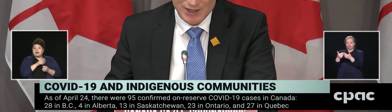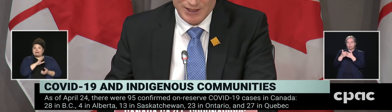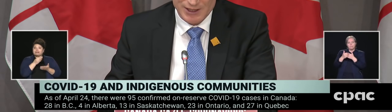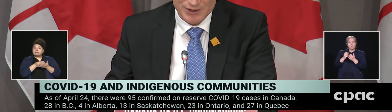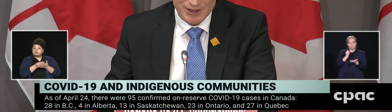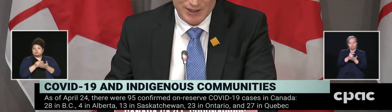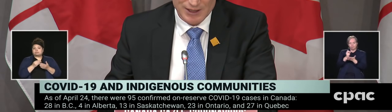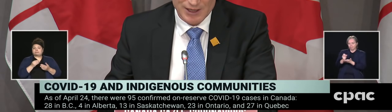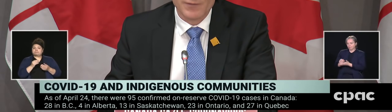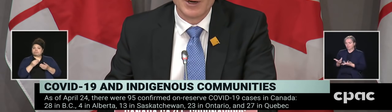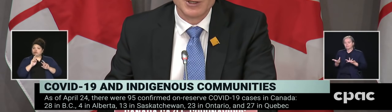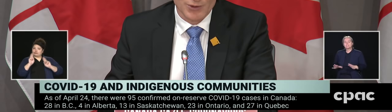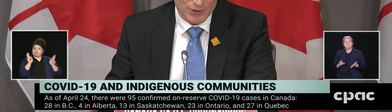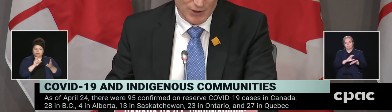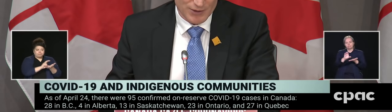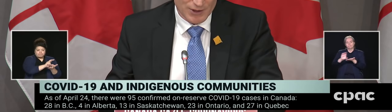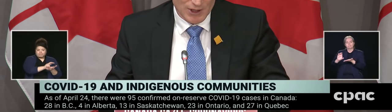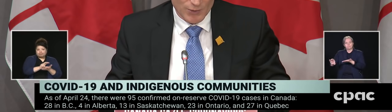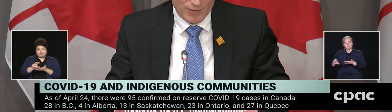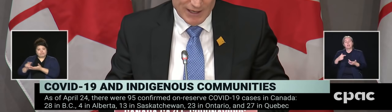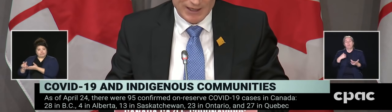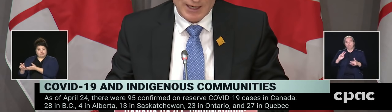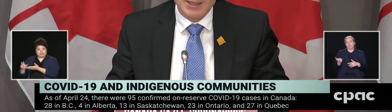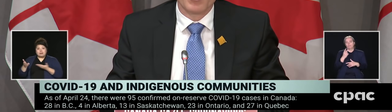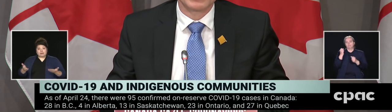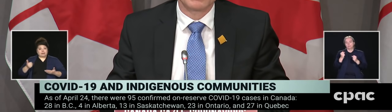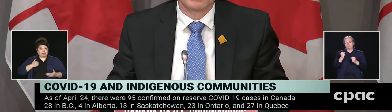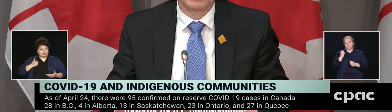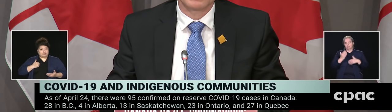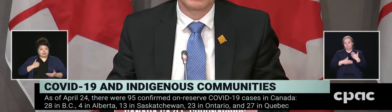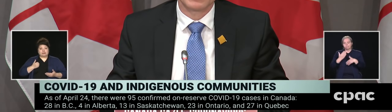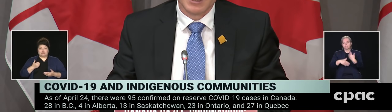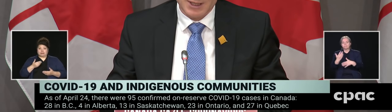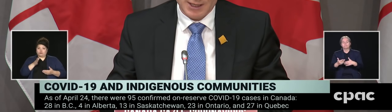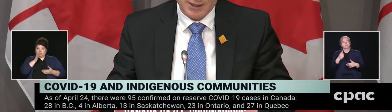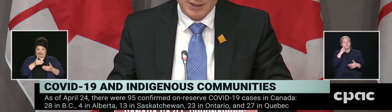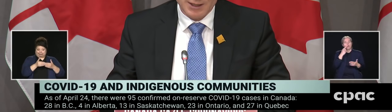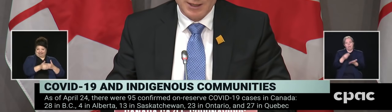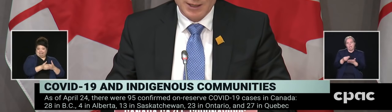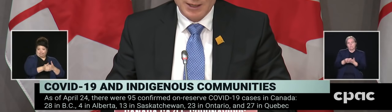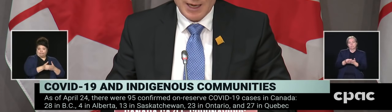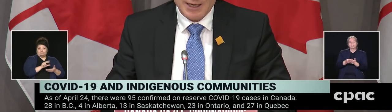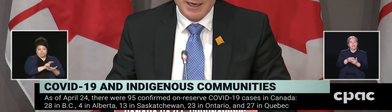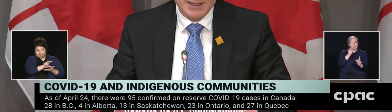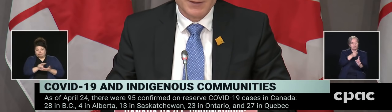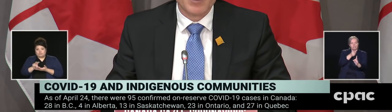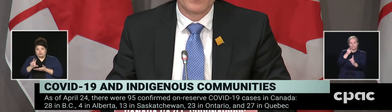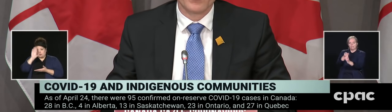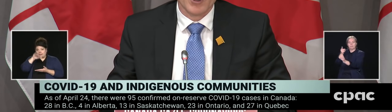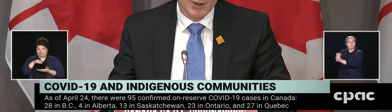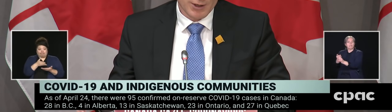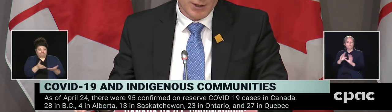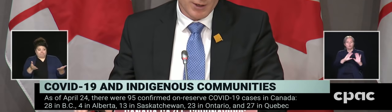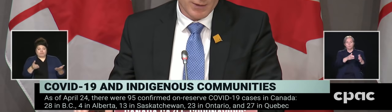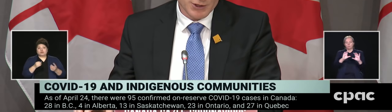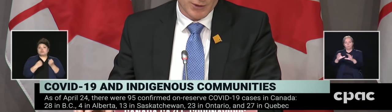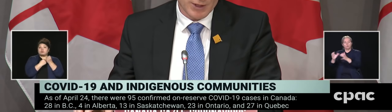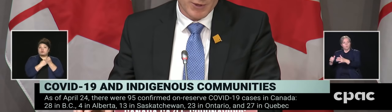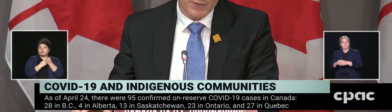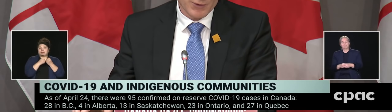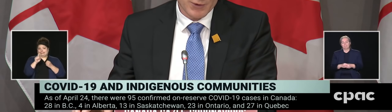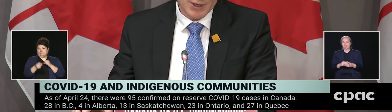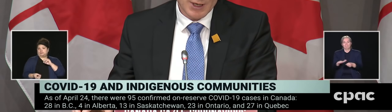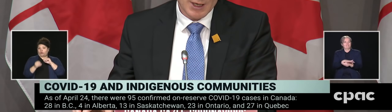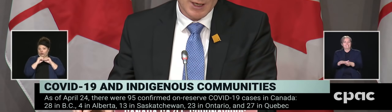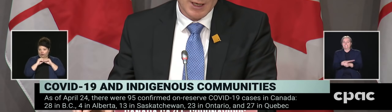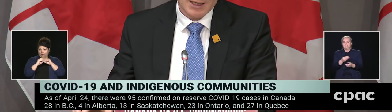groups across the country in very short order. We recognize that more support is needed. And as I've said before, this should only